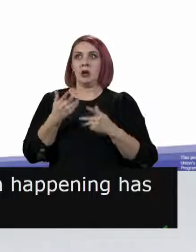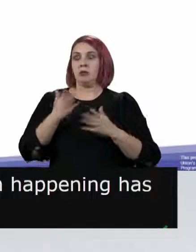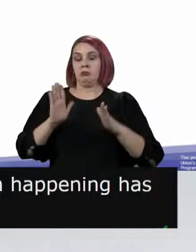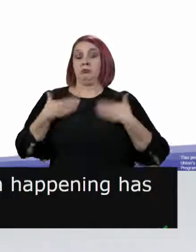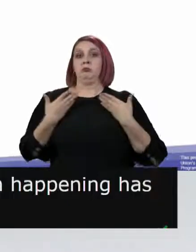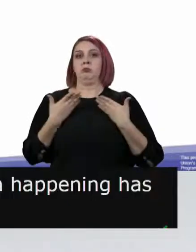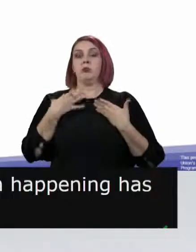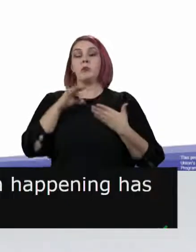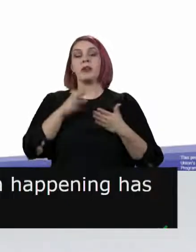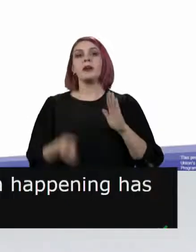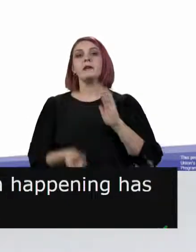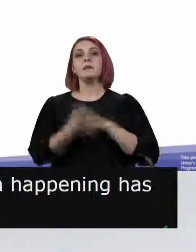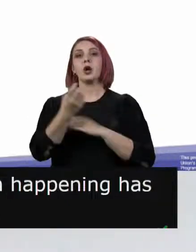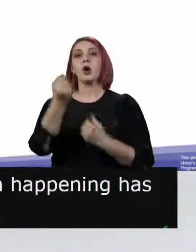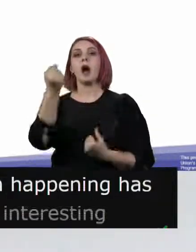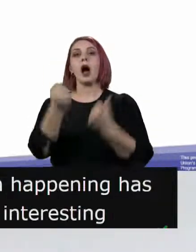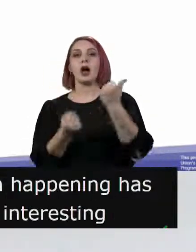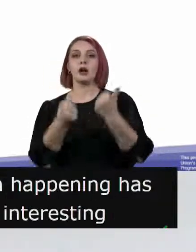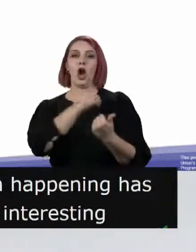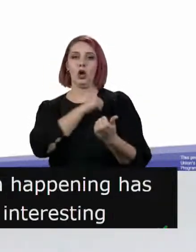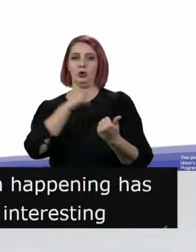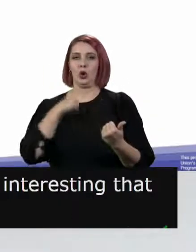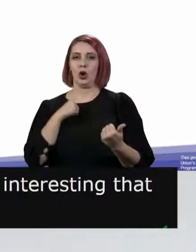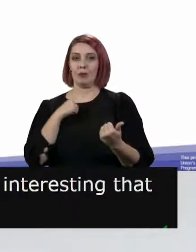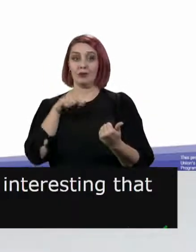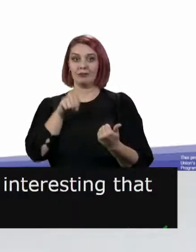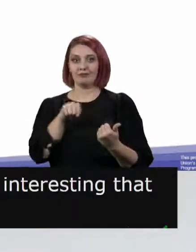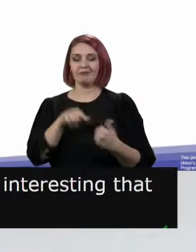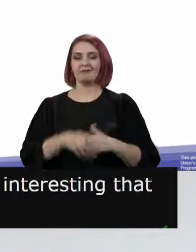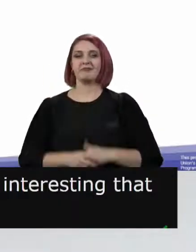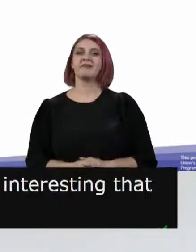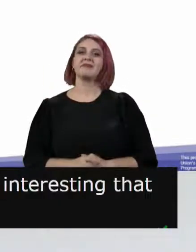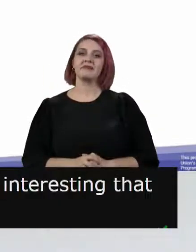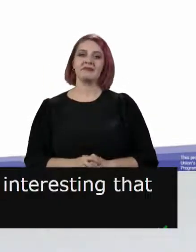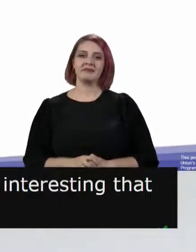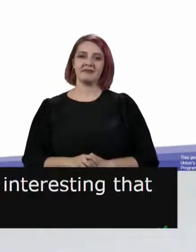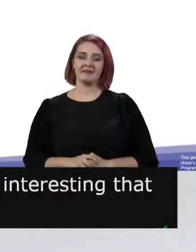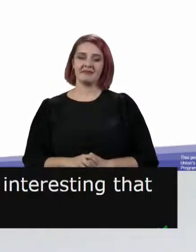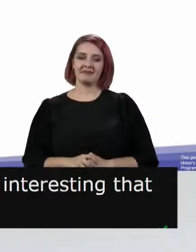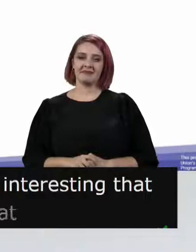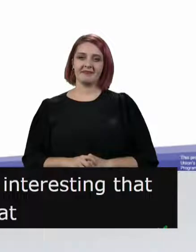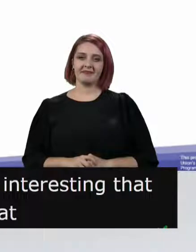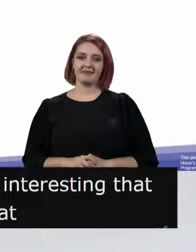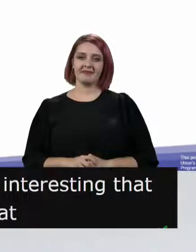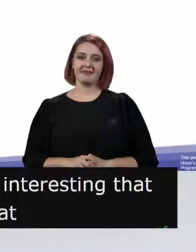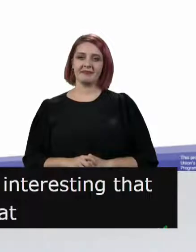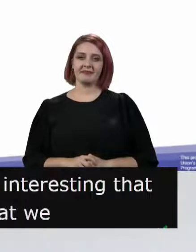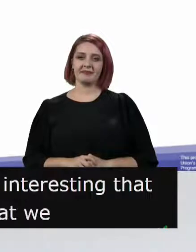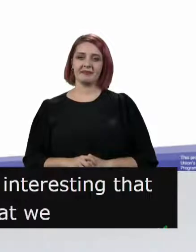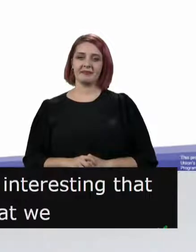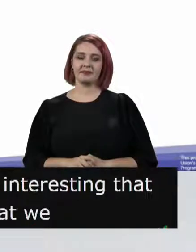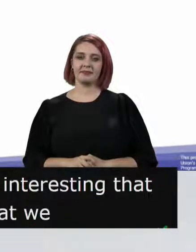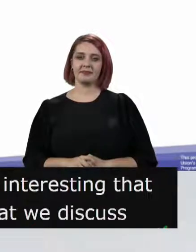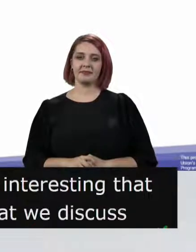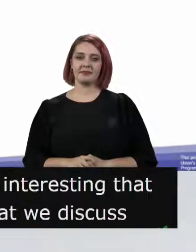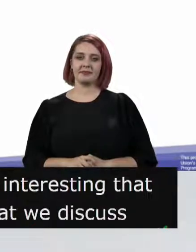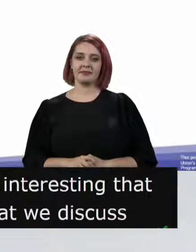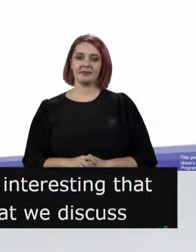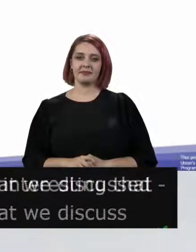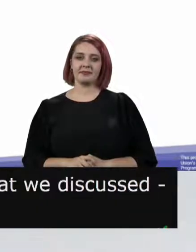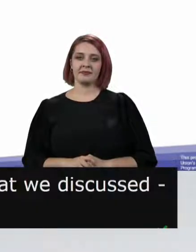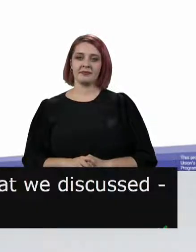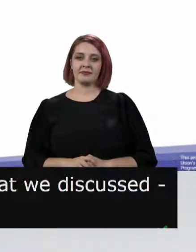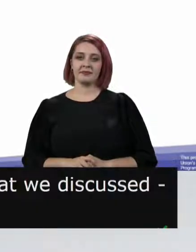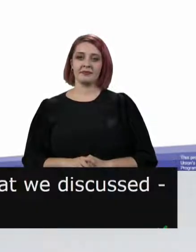autonomous vehicles take many of the strands that we've discussed, the emerging technologies, and bring them